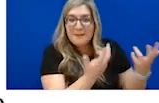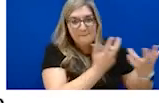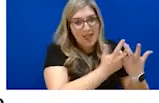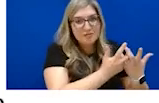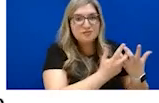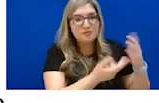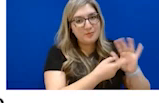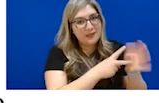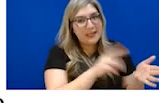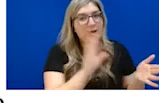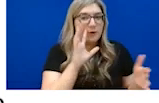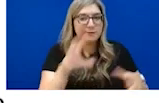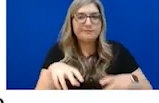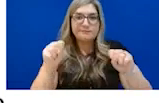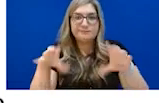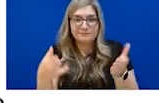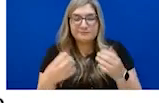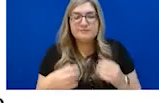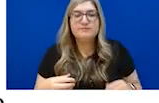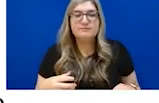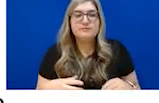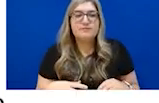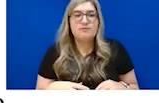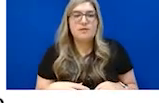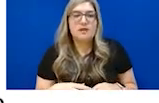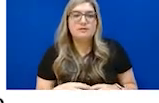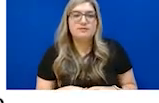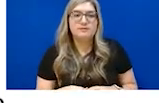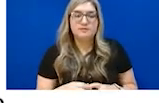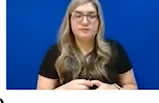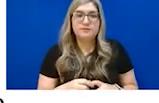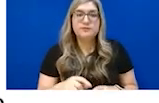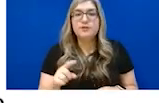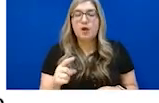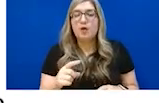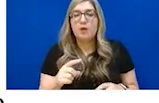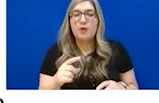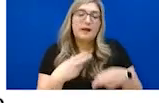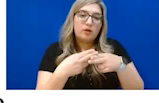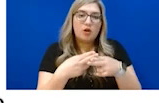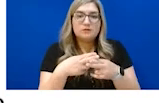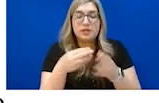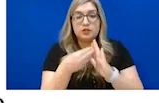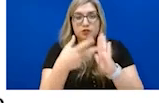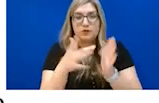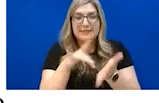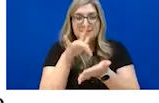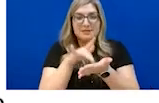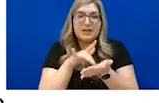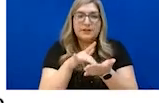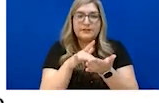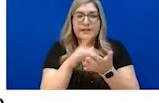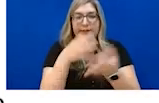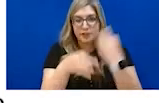So it is a student-centered exchange that they're calling it. It used to be back in 2017, it was